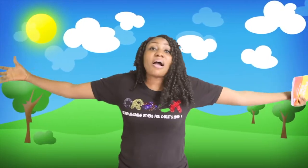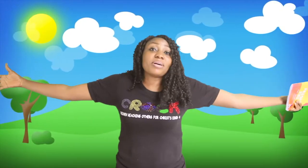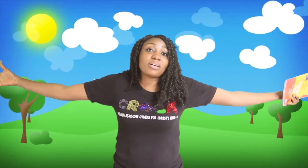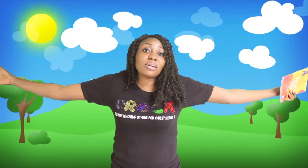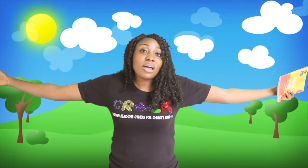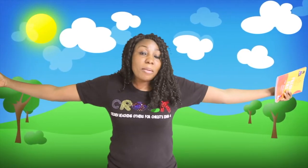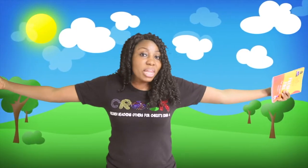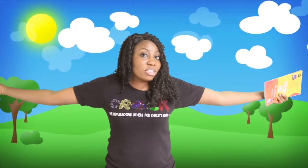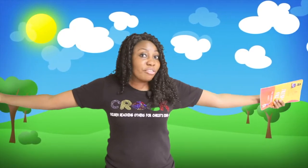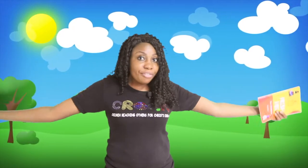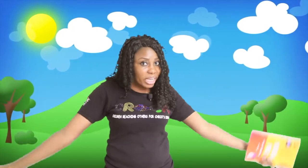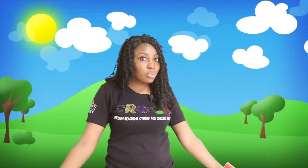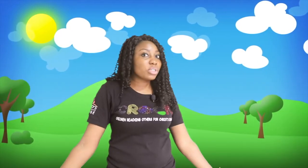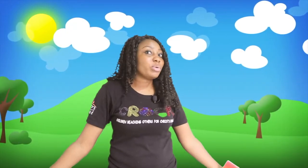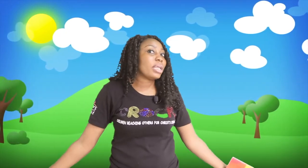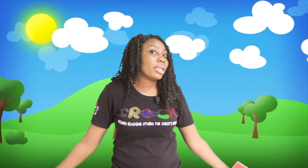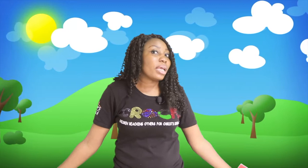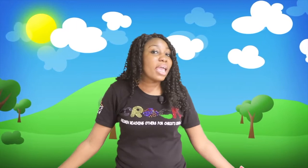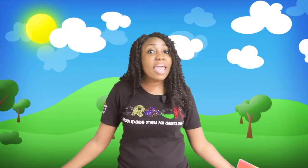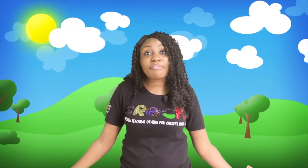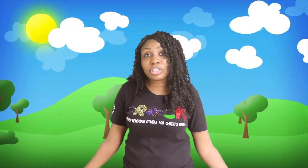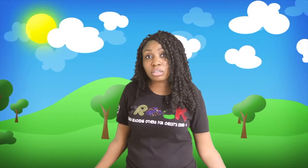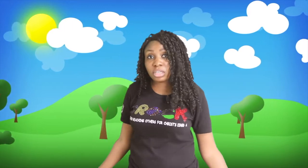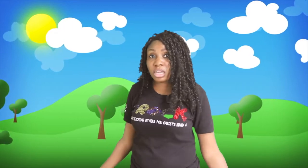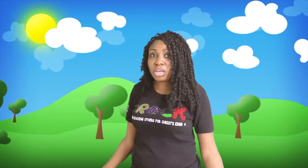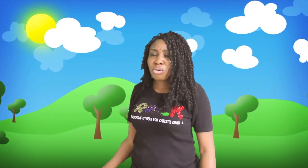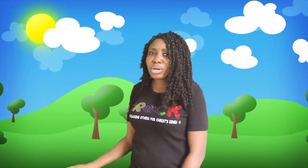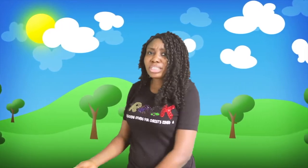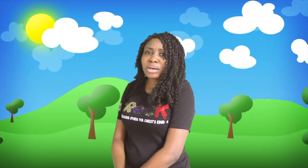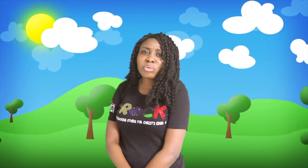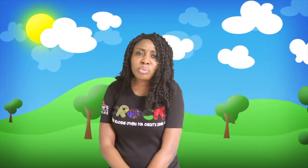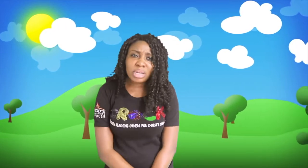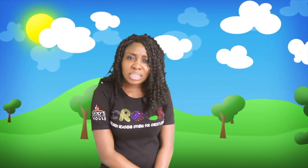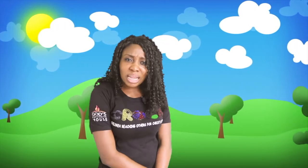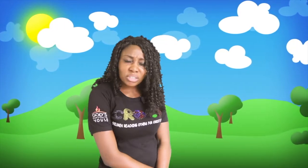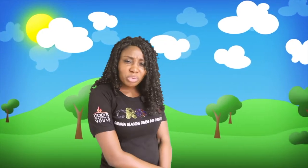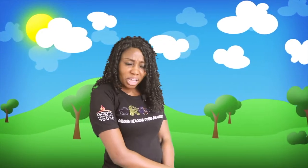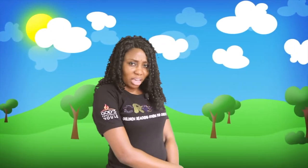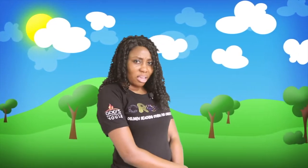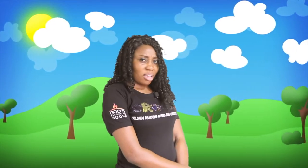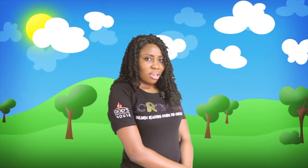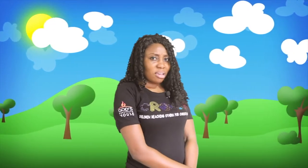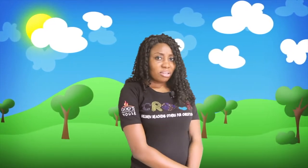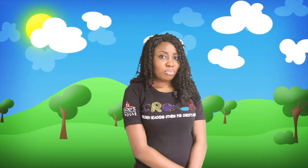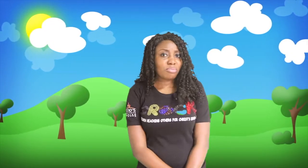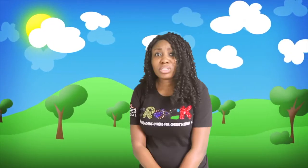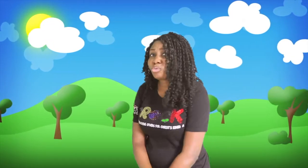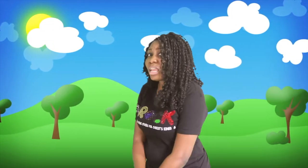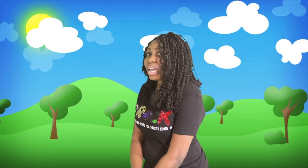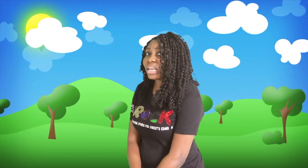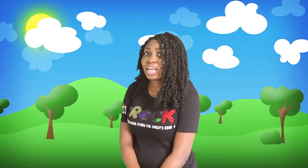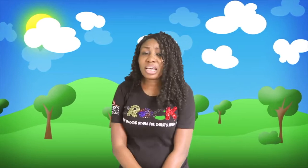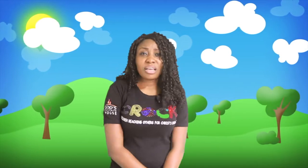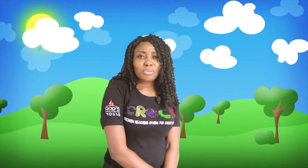it's summer. But let's not forget what we learned every Sunday. Who can tell me what we learned last week? What